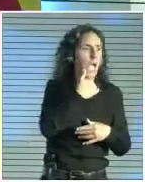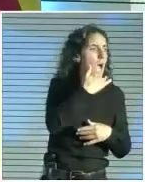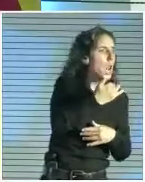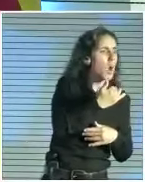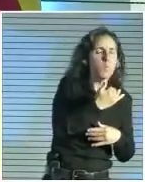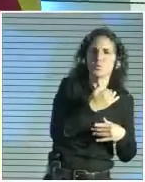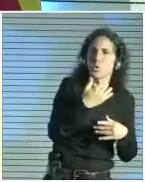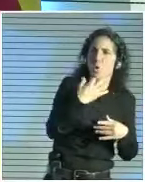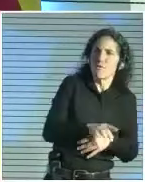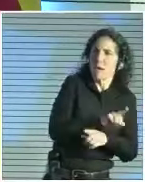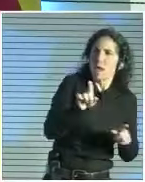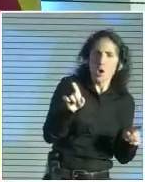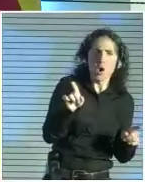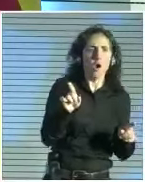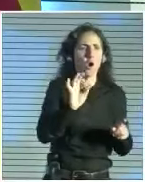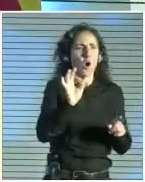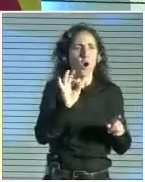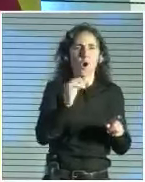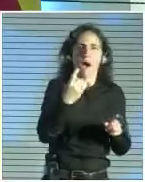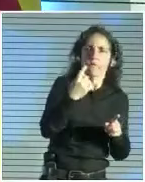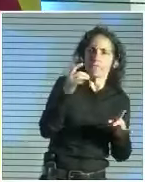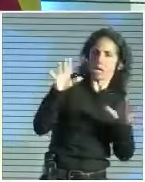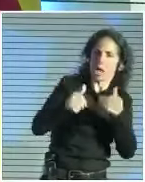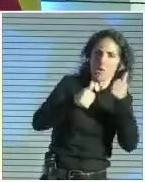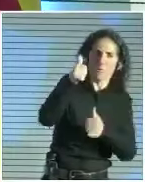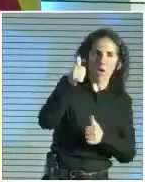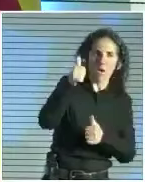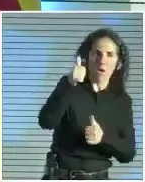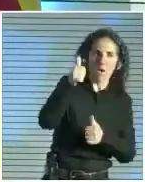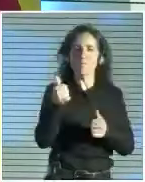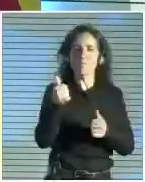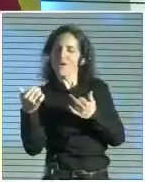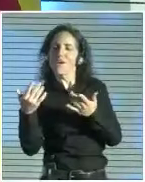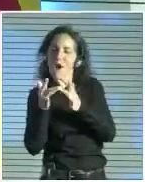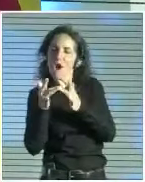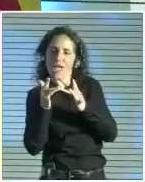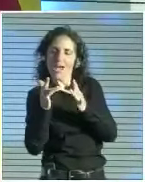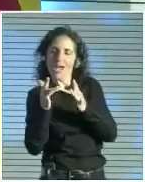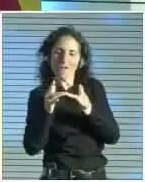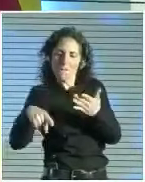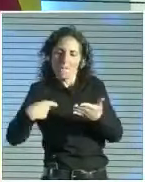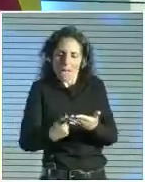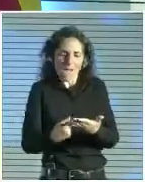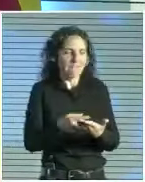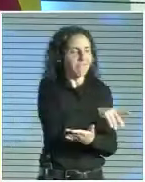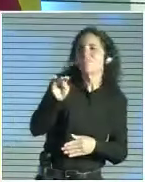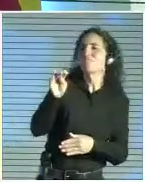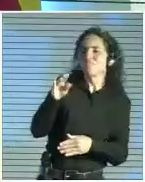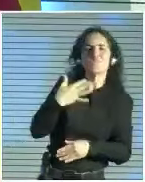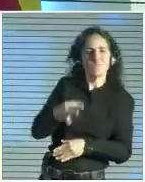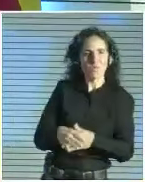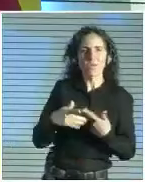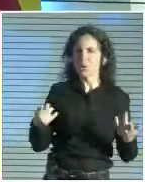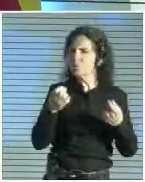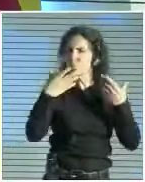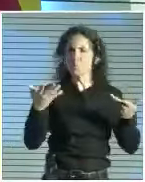travel up. And another way is that you are interacting with your stakeholders, with those stakeholders of tourism and